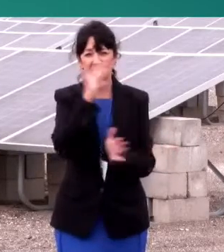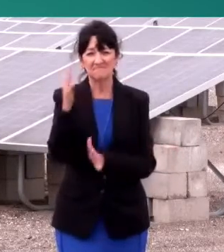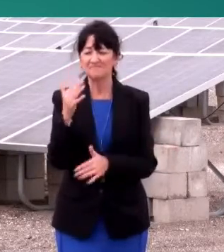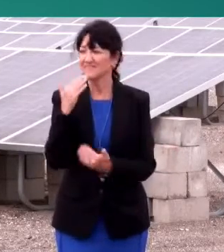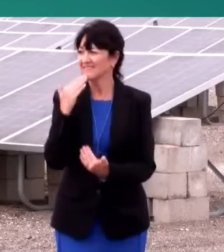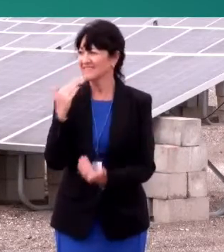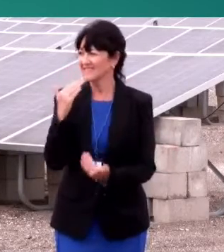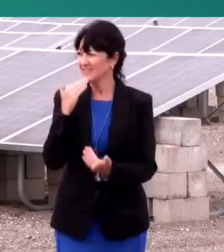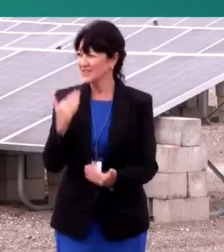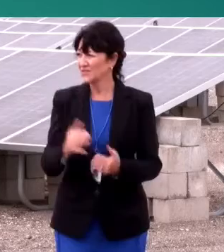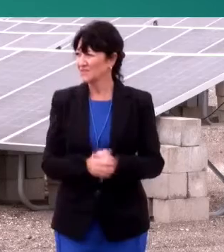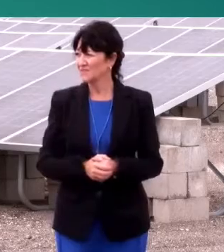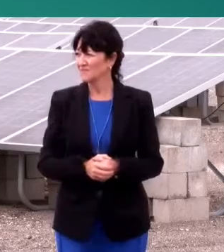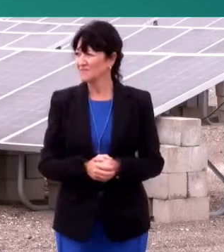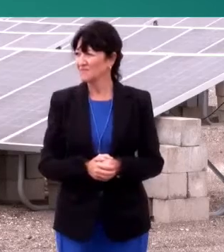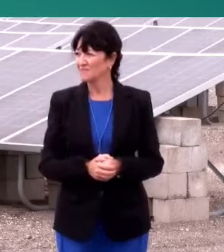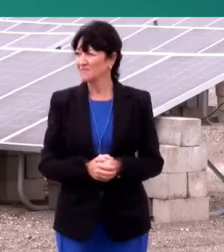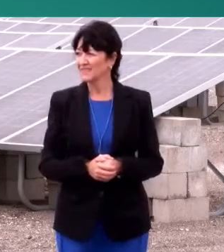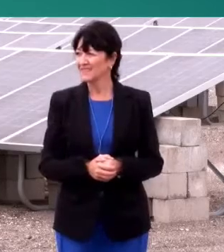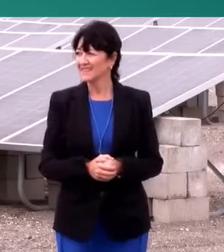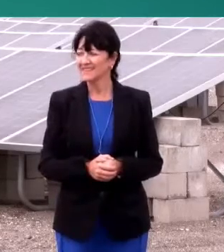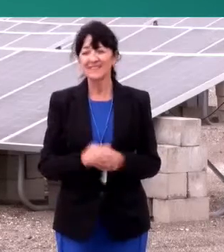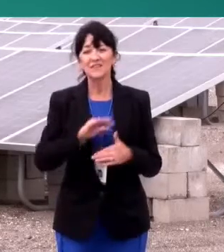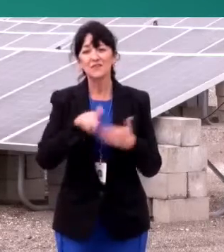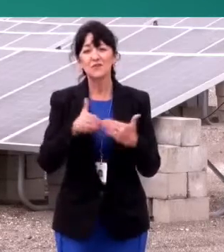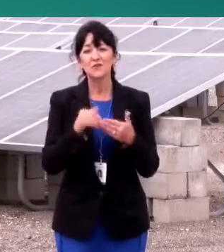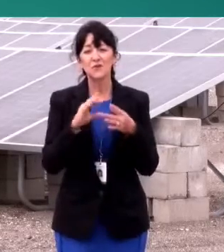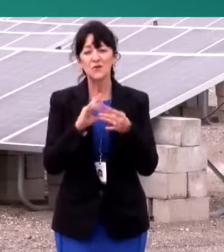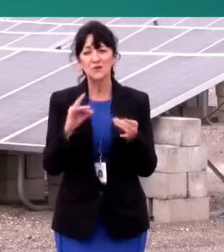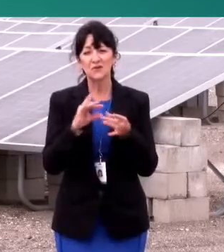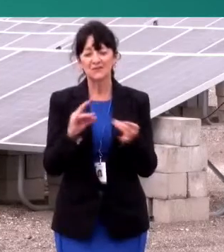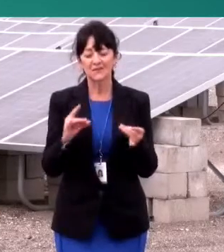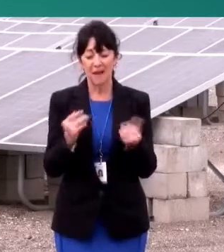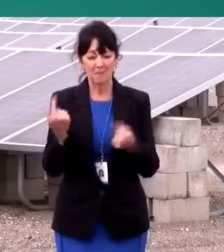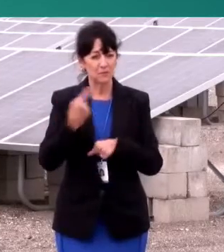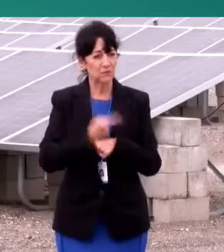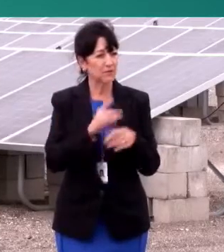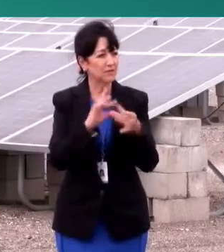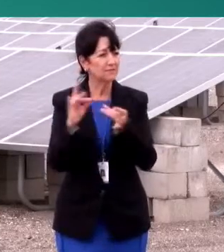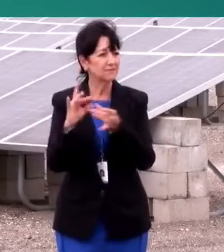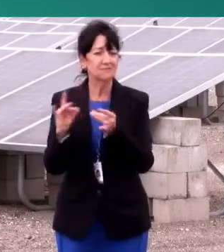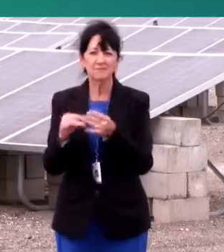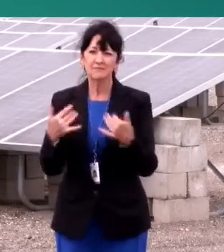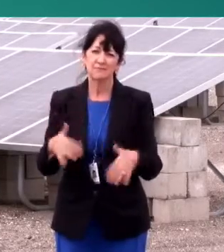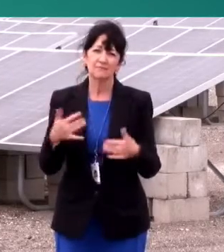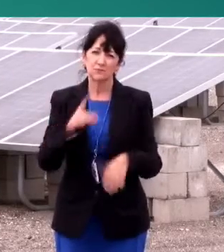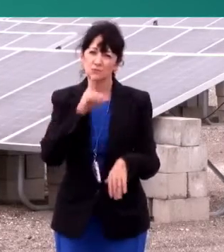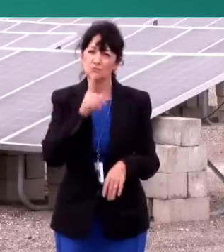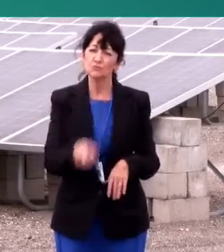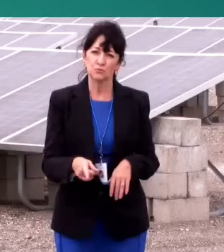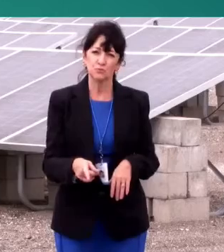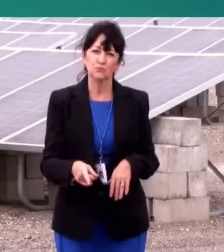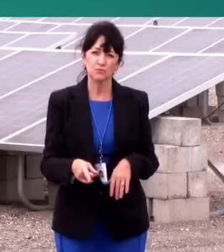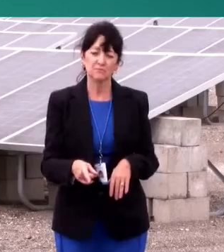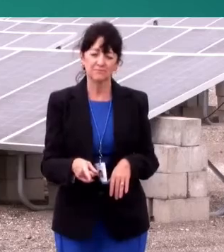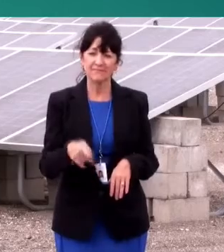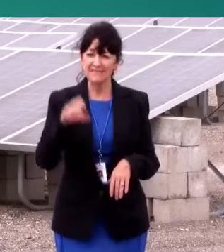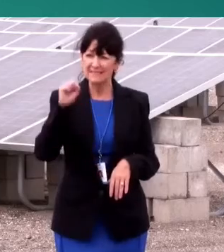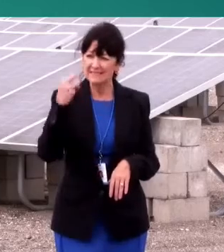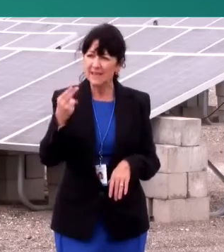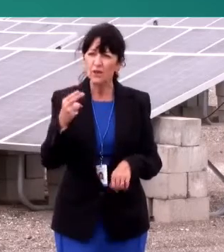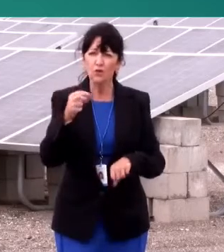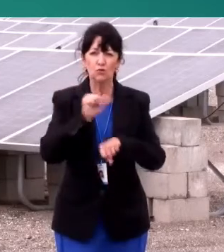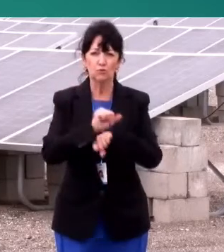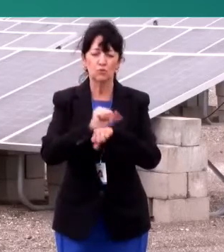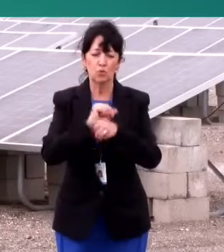Thank you. And, you know, all the comments that have been said today are so true. It was really the stakeholders working with Senator Hansen.